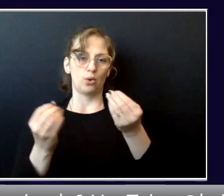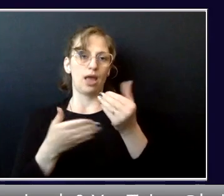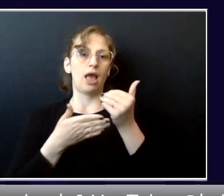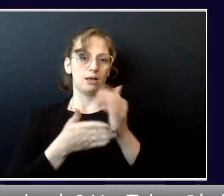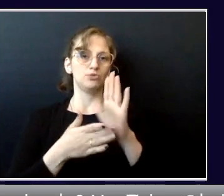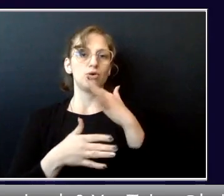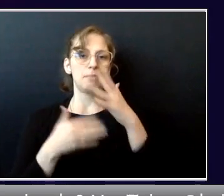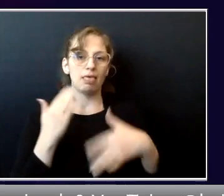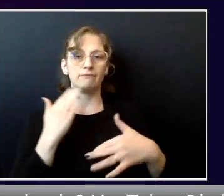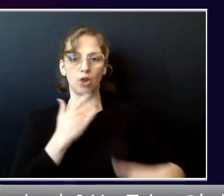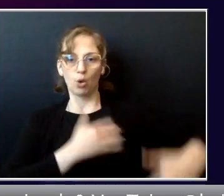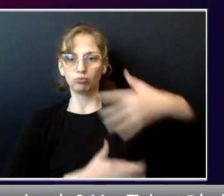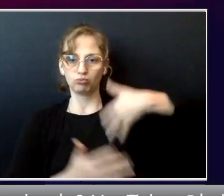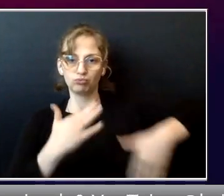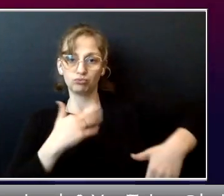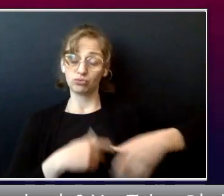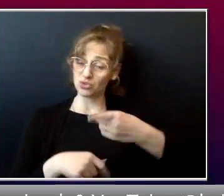Steve?